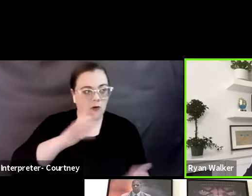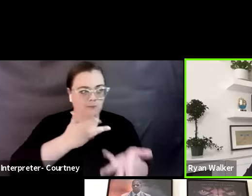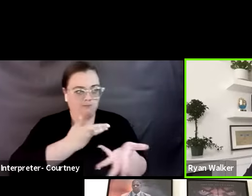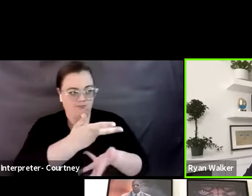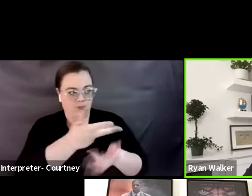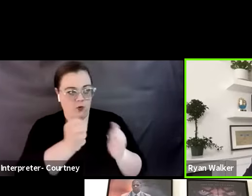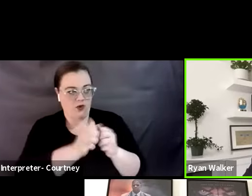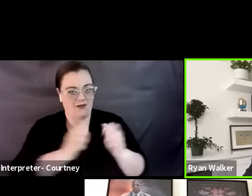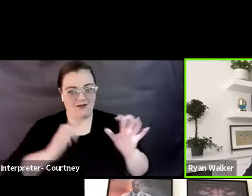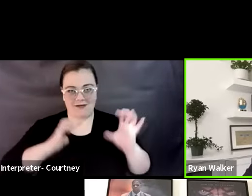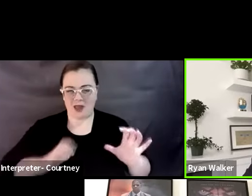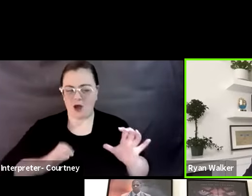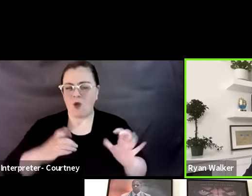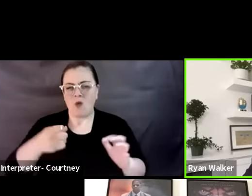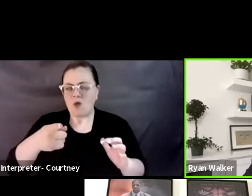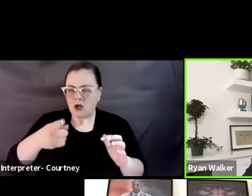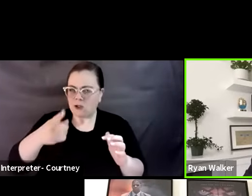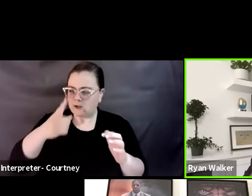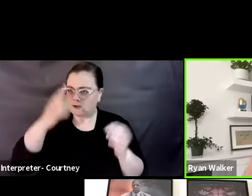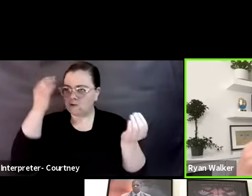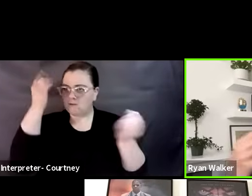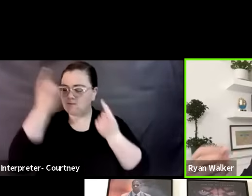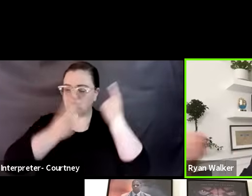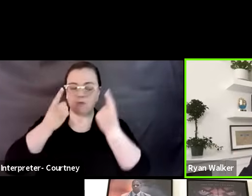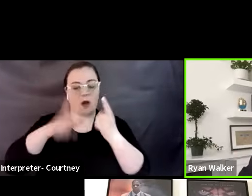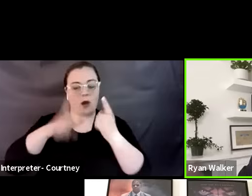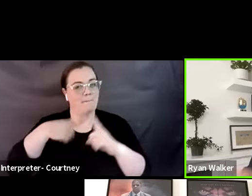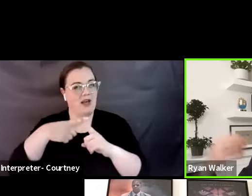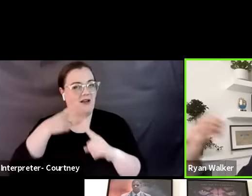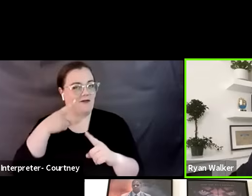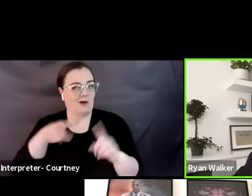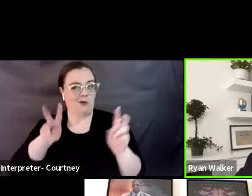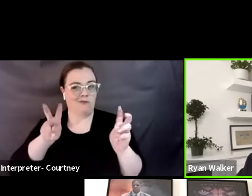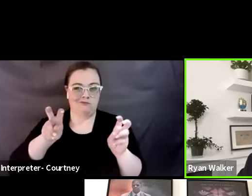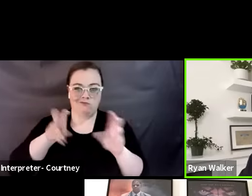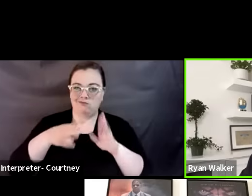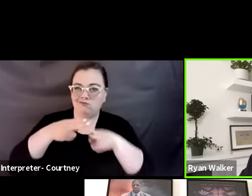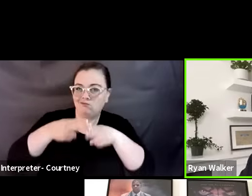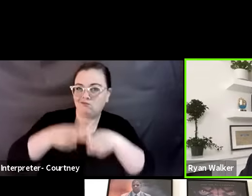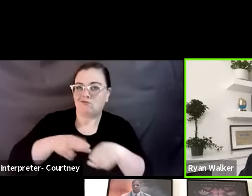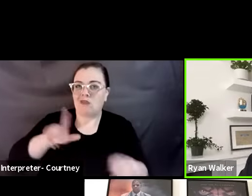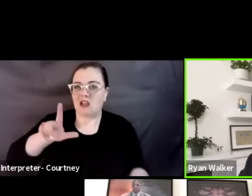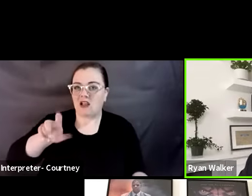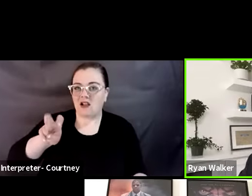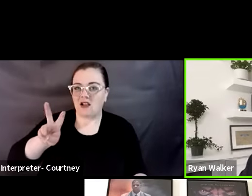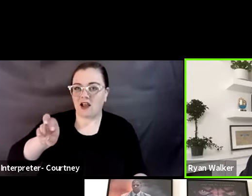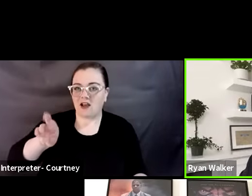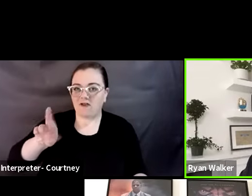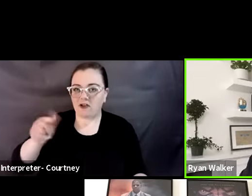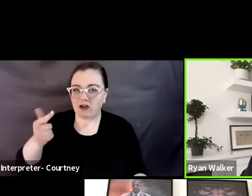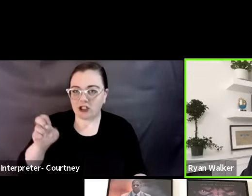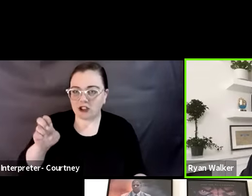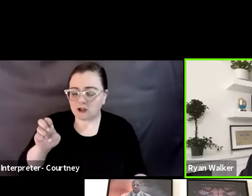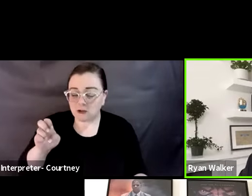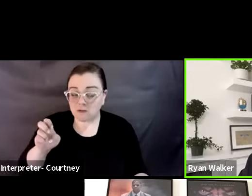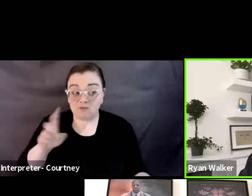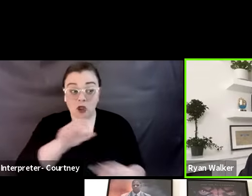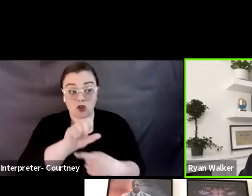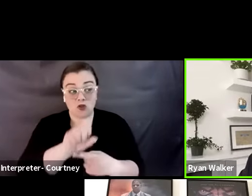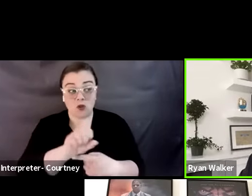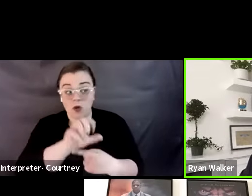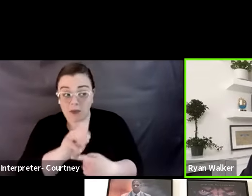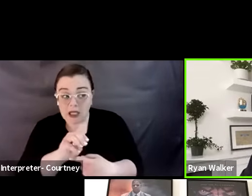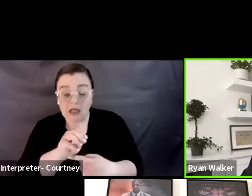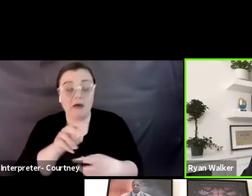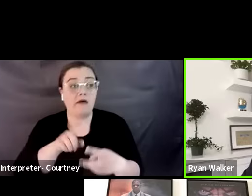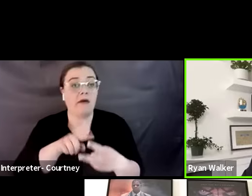are you primarily taking into consideration as said leverage? Social media presence, previous history of